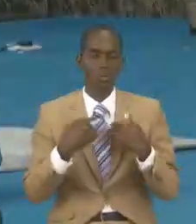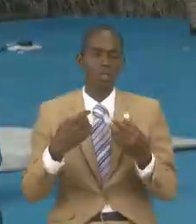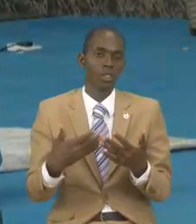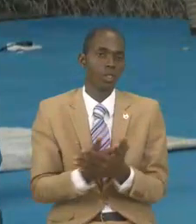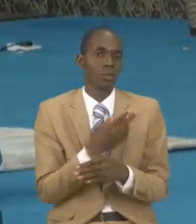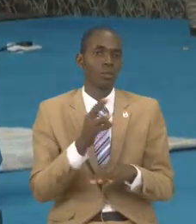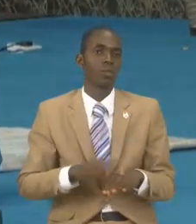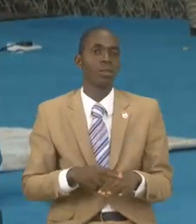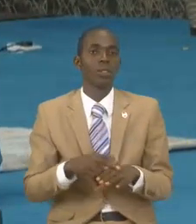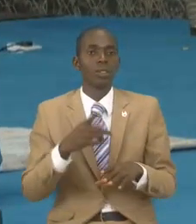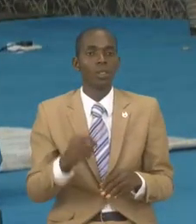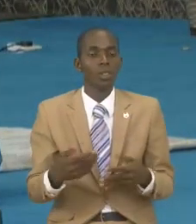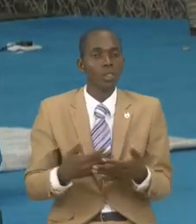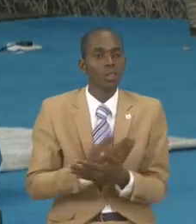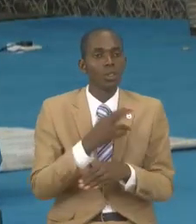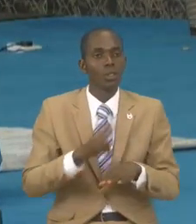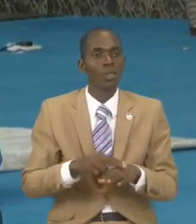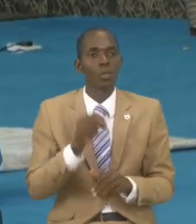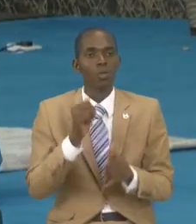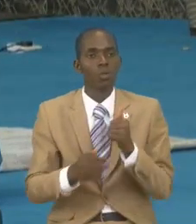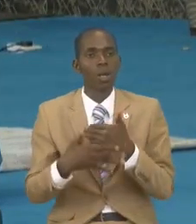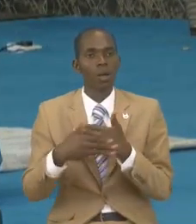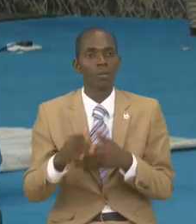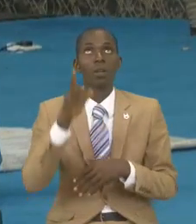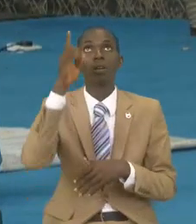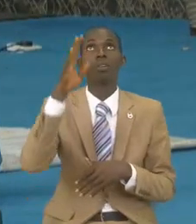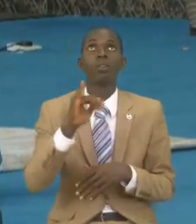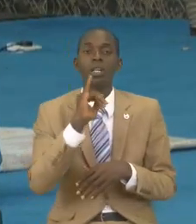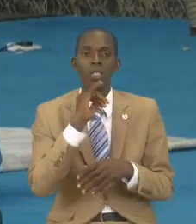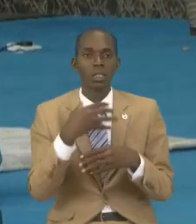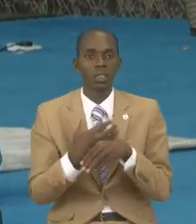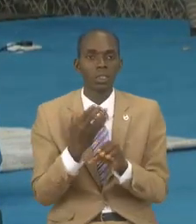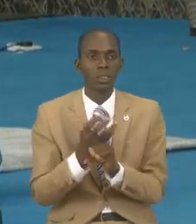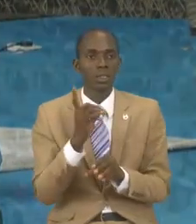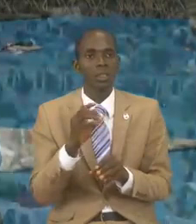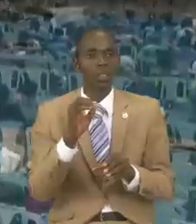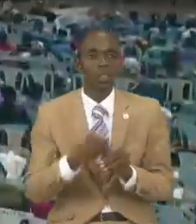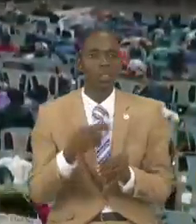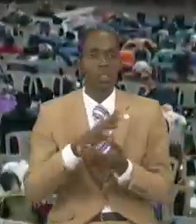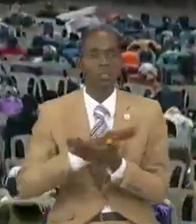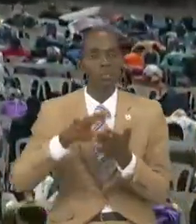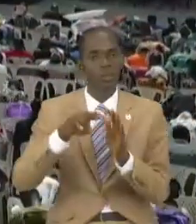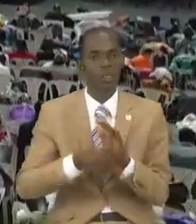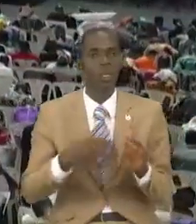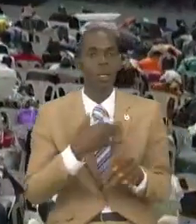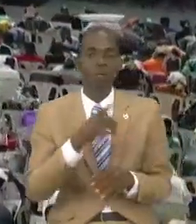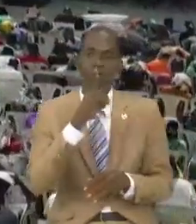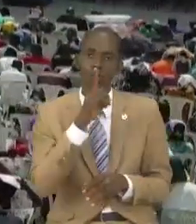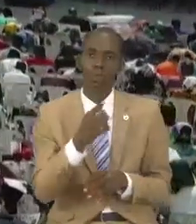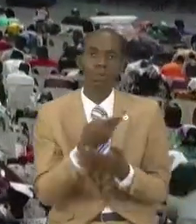man, which after God is created in righteousness and